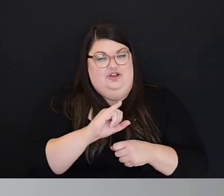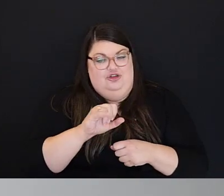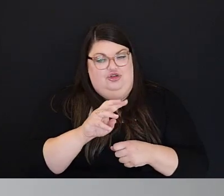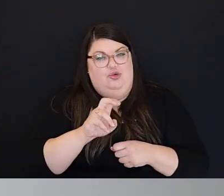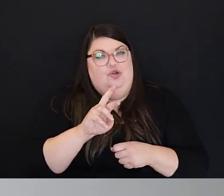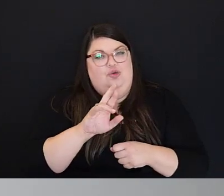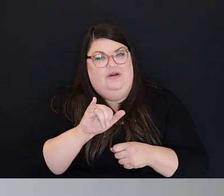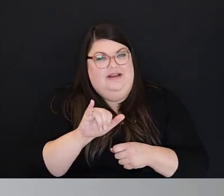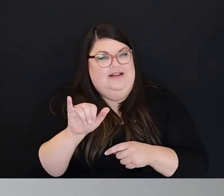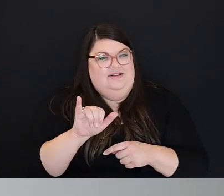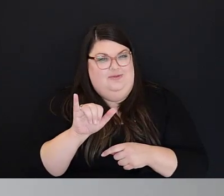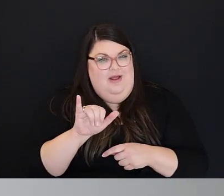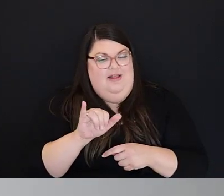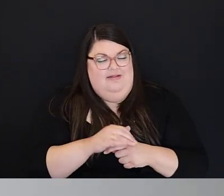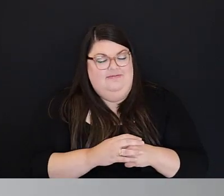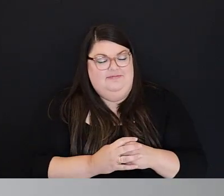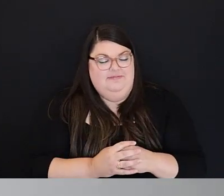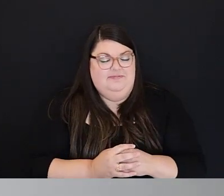so like the hand, but